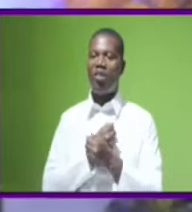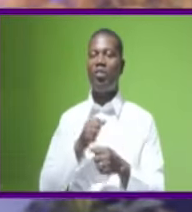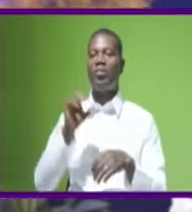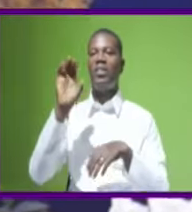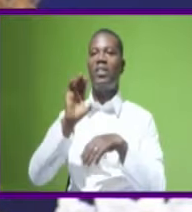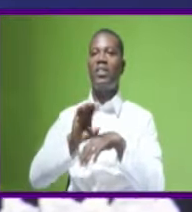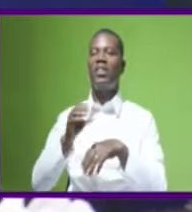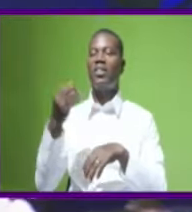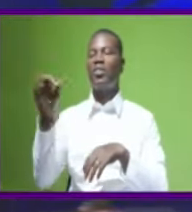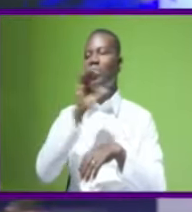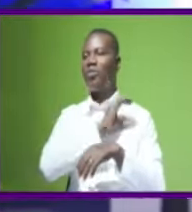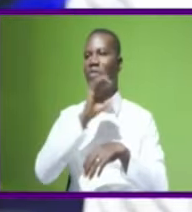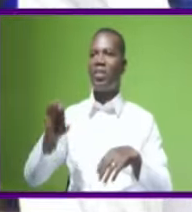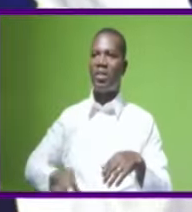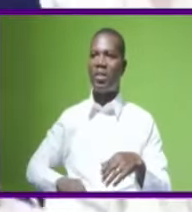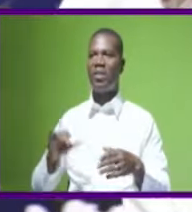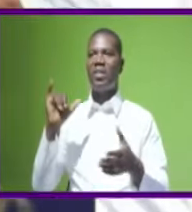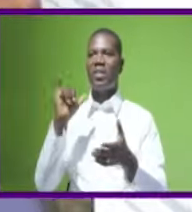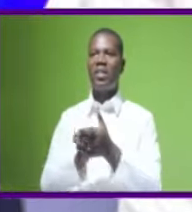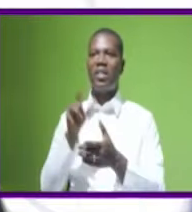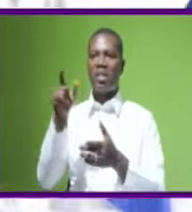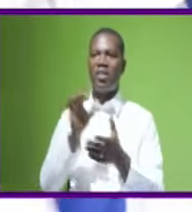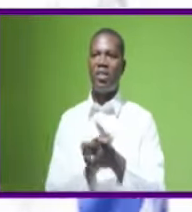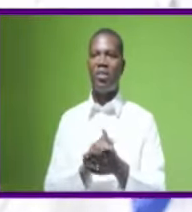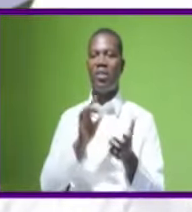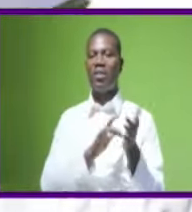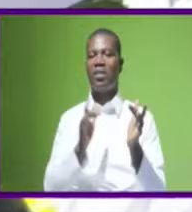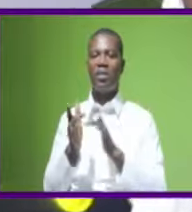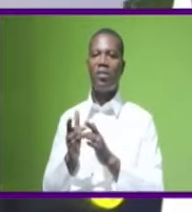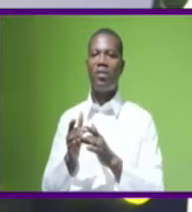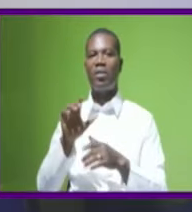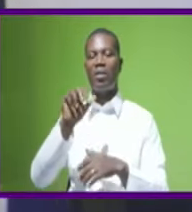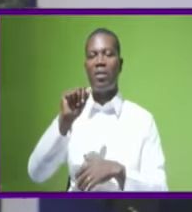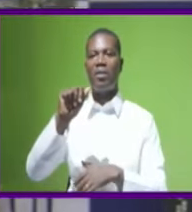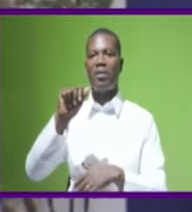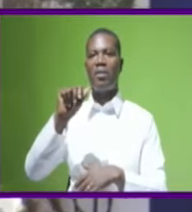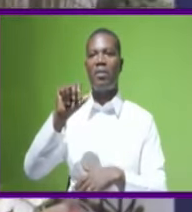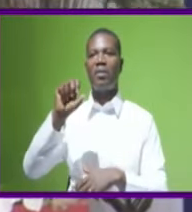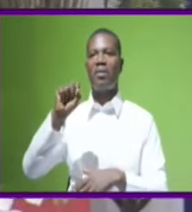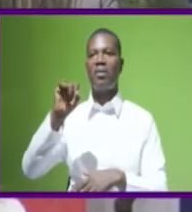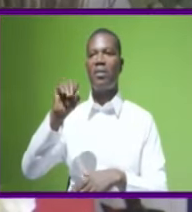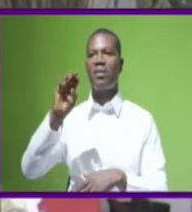Christ. Yes, we are sorry. And Munda was your yes, we are sorry. And so,